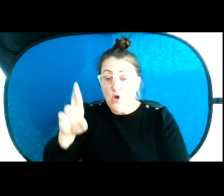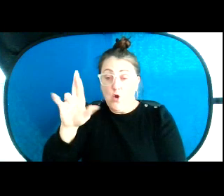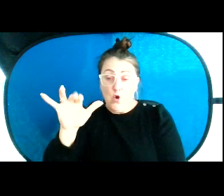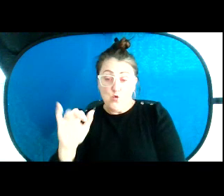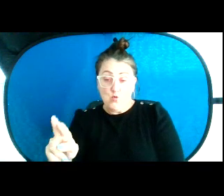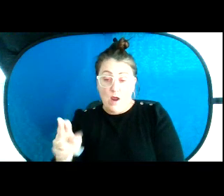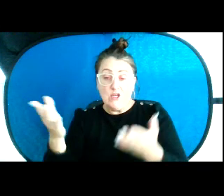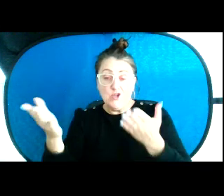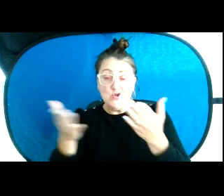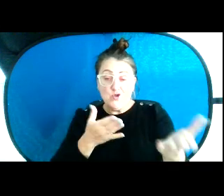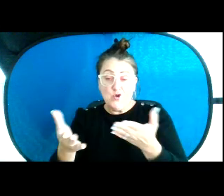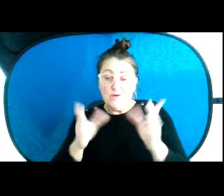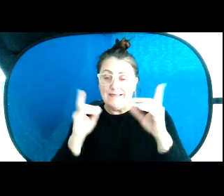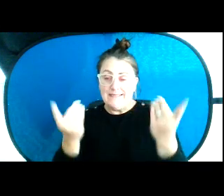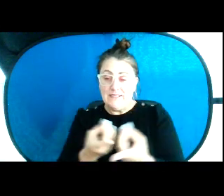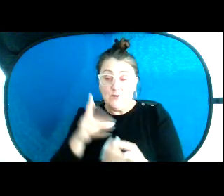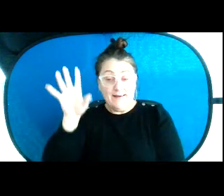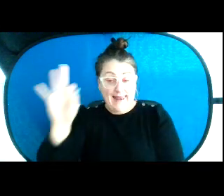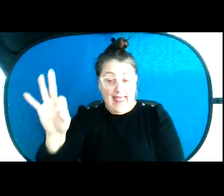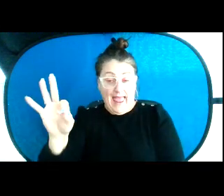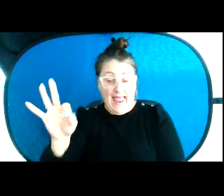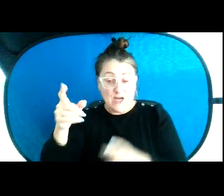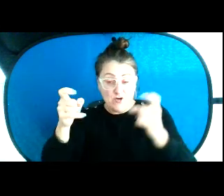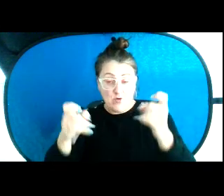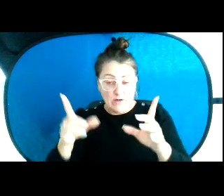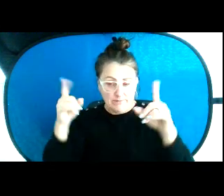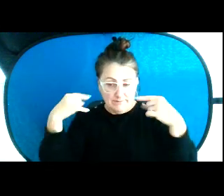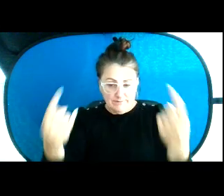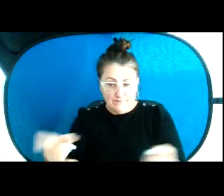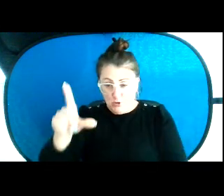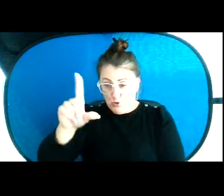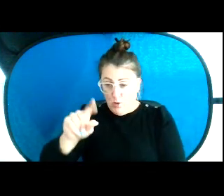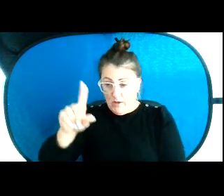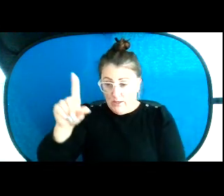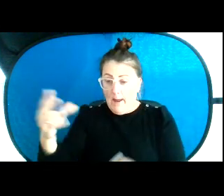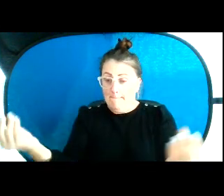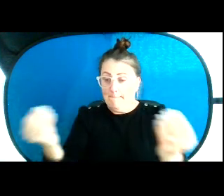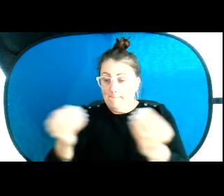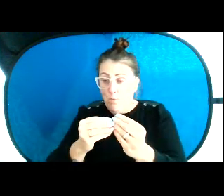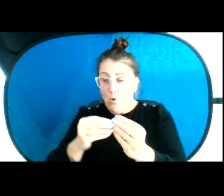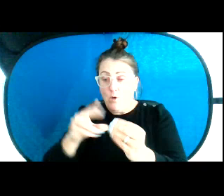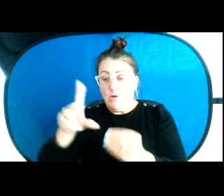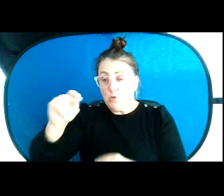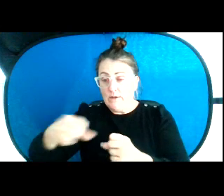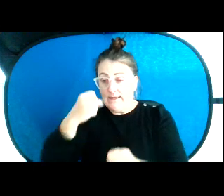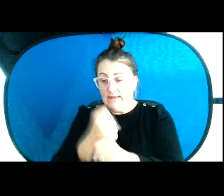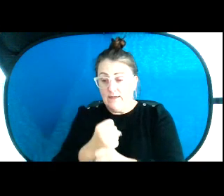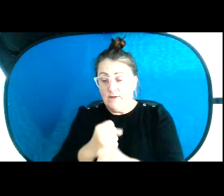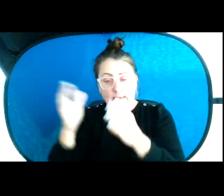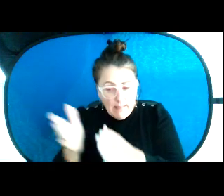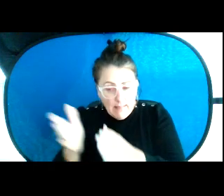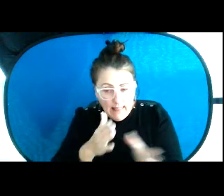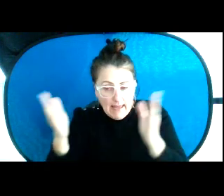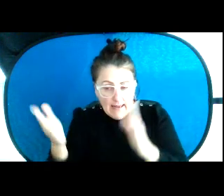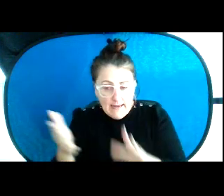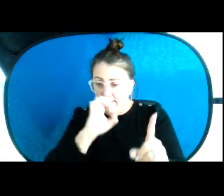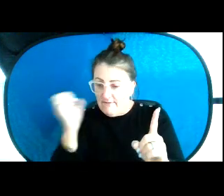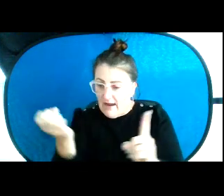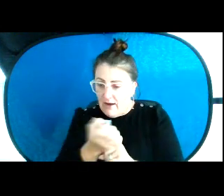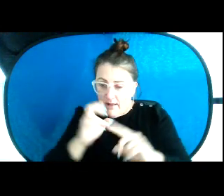9 director since 2020 and brings more than 2 decades of experience in planning, environmental analysis, and leadership